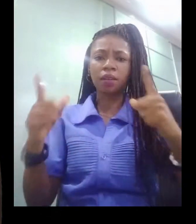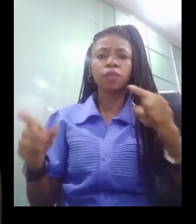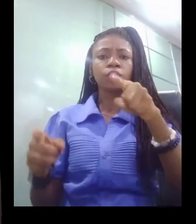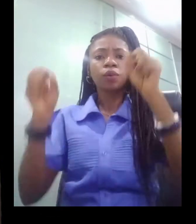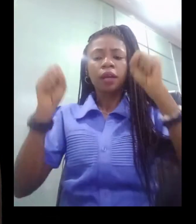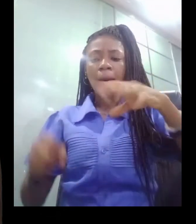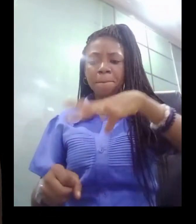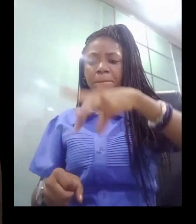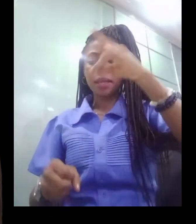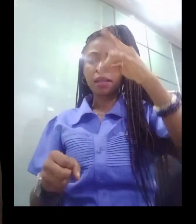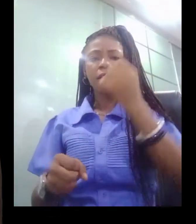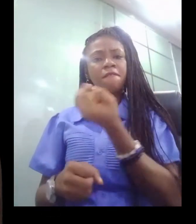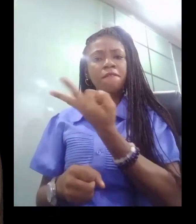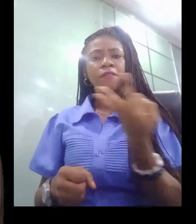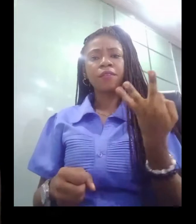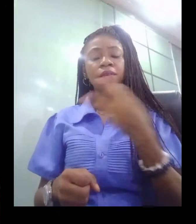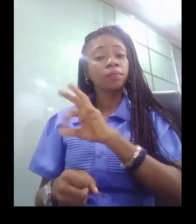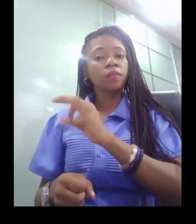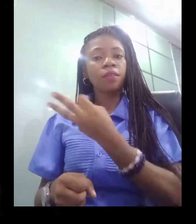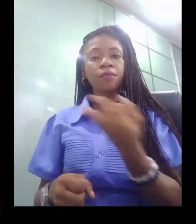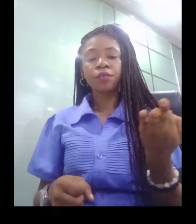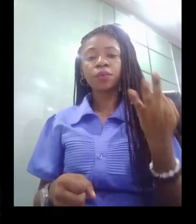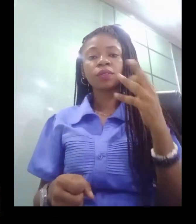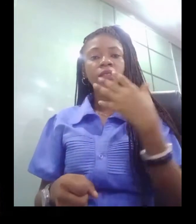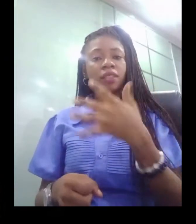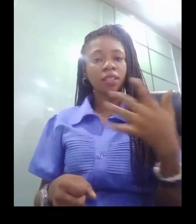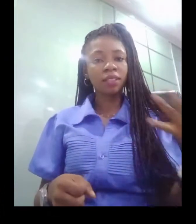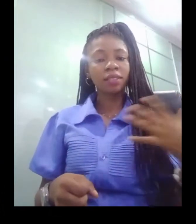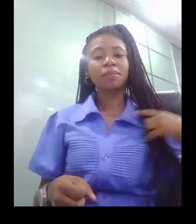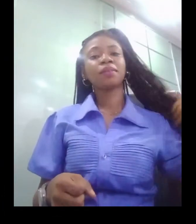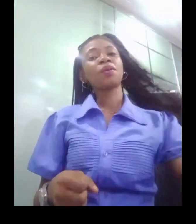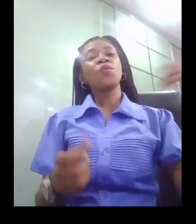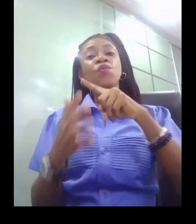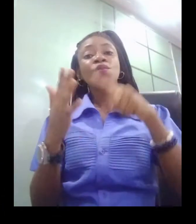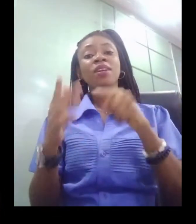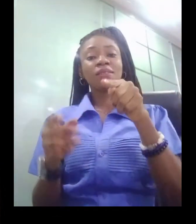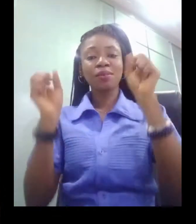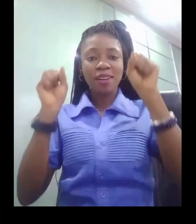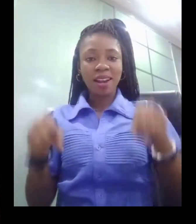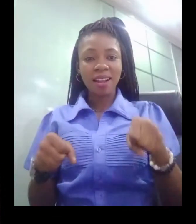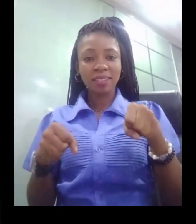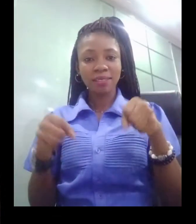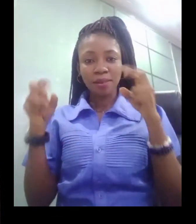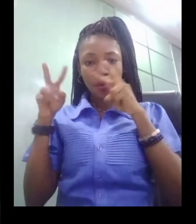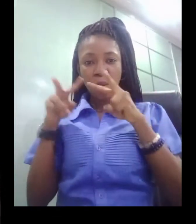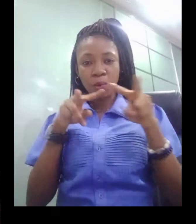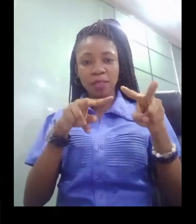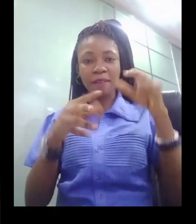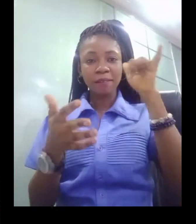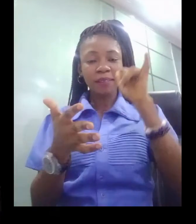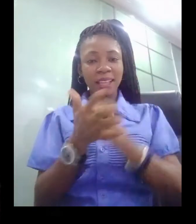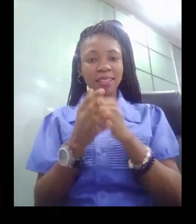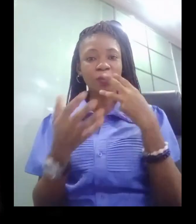sign is this. So when you are able to make that observation, you